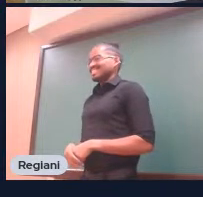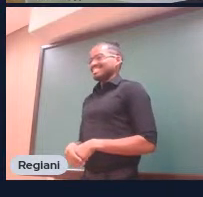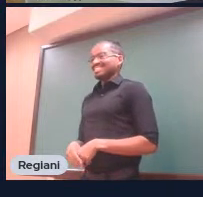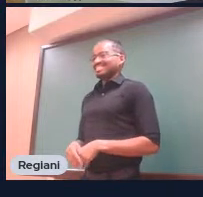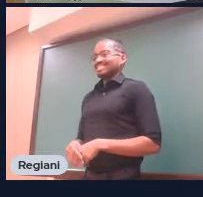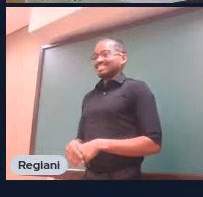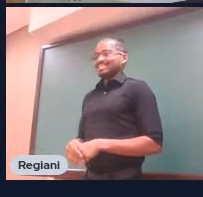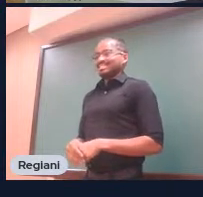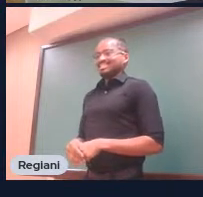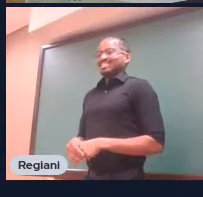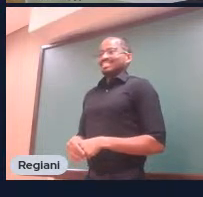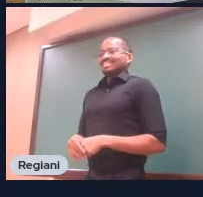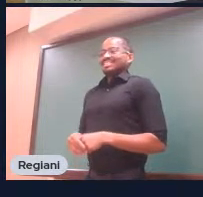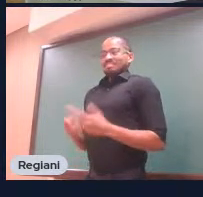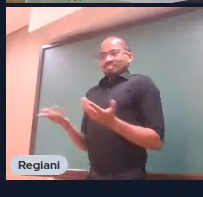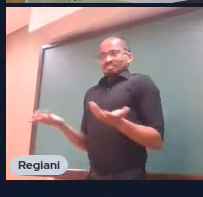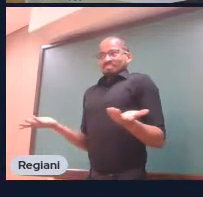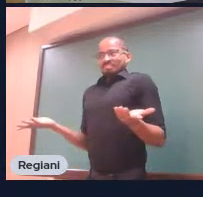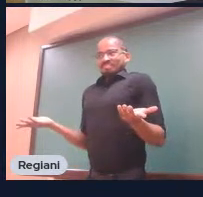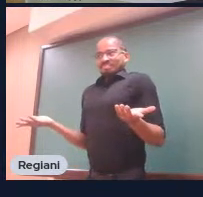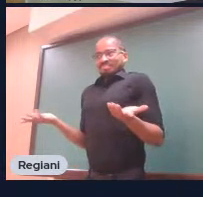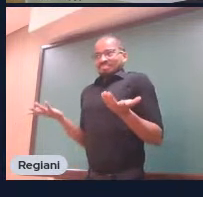We will